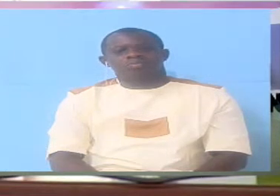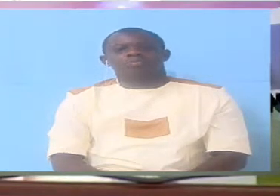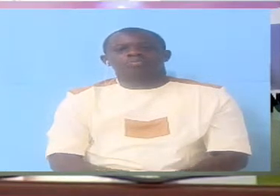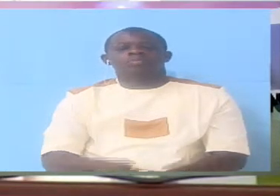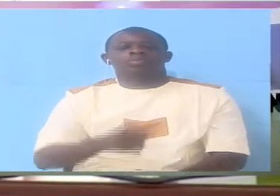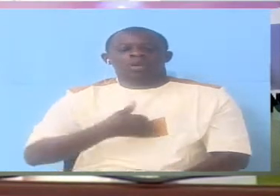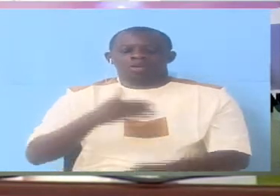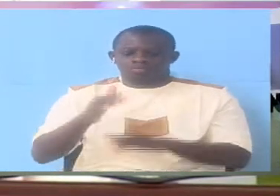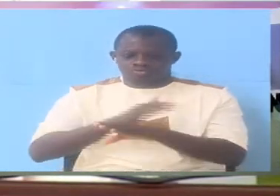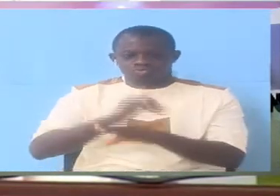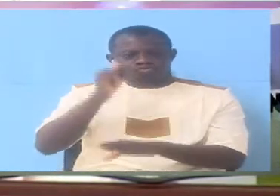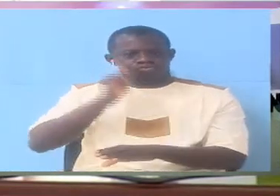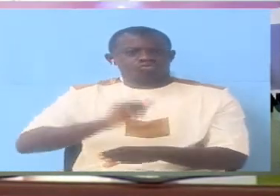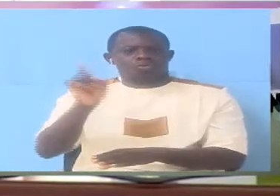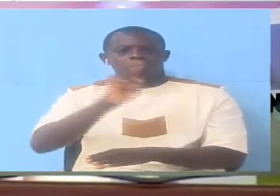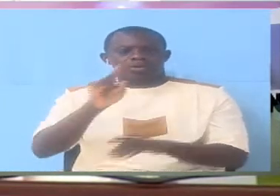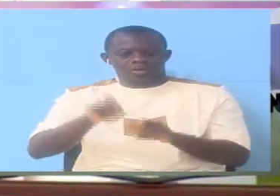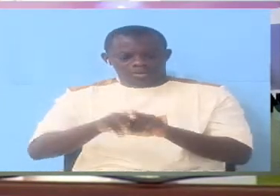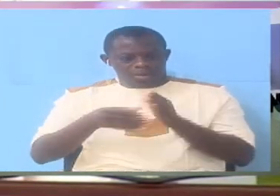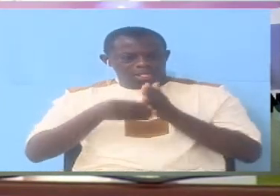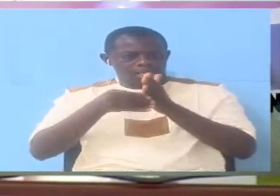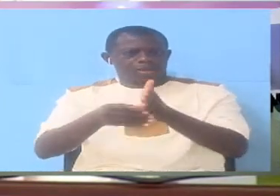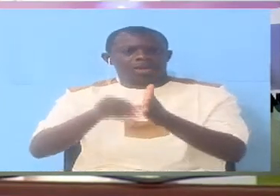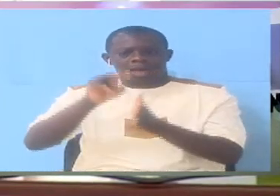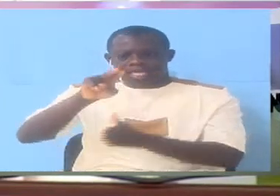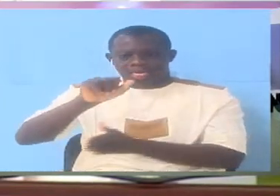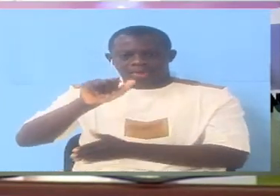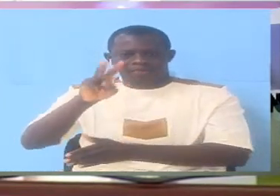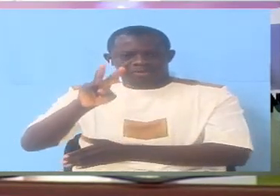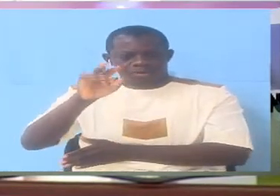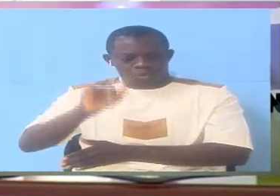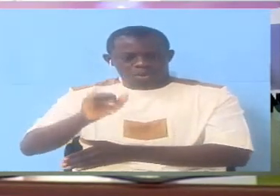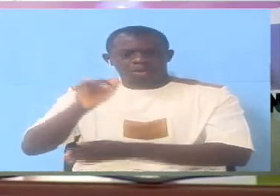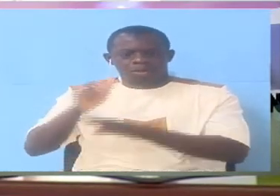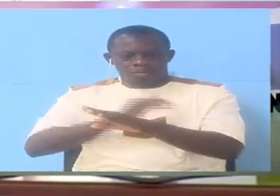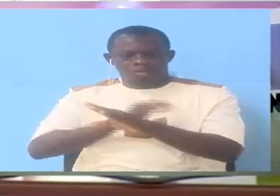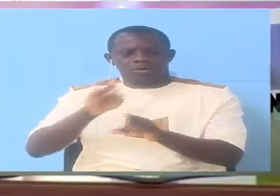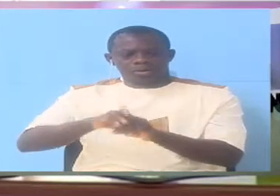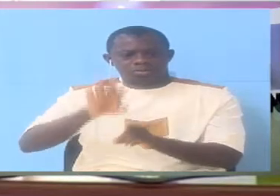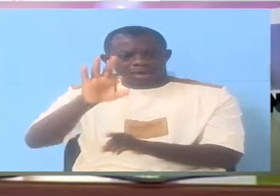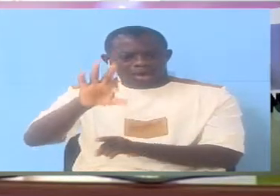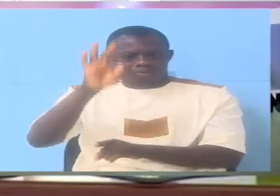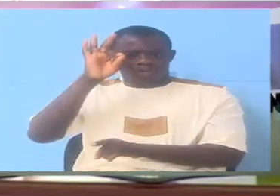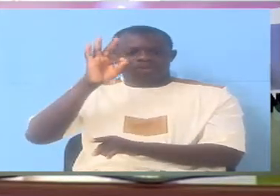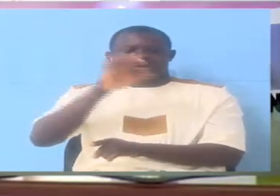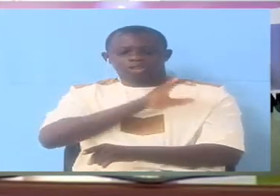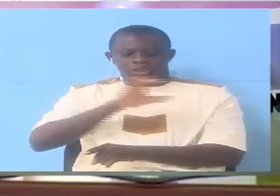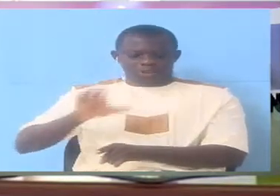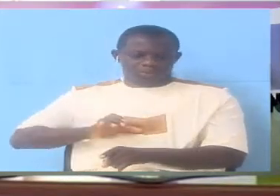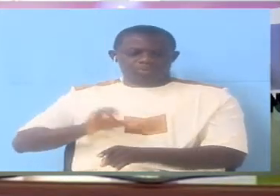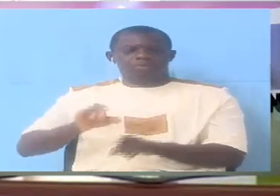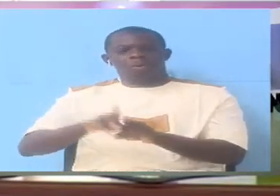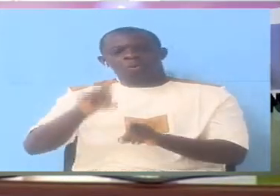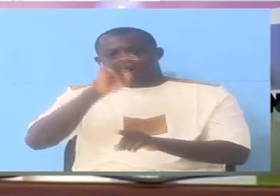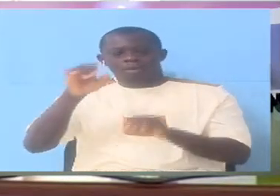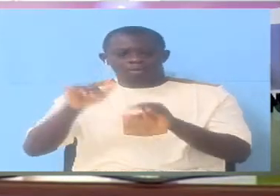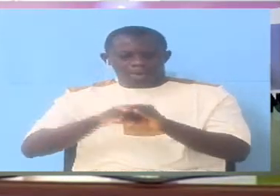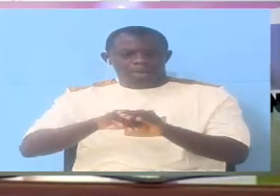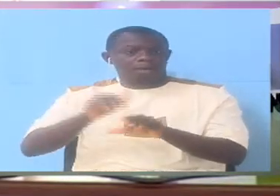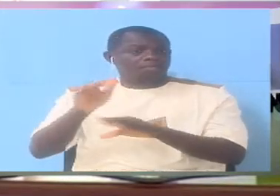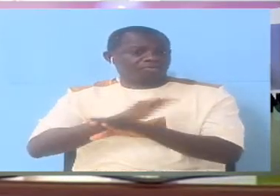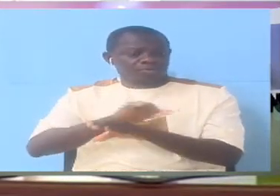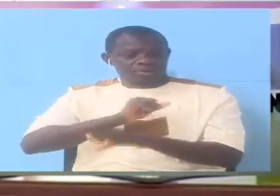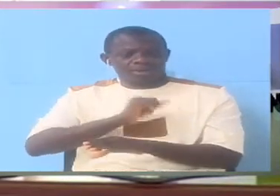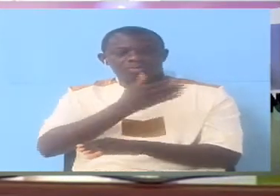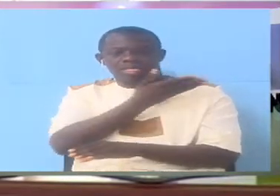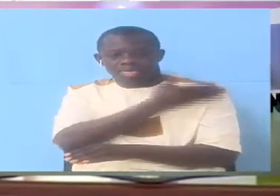with Lieutenant Commander M.B. Sarr prior to being appointed as Chief of Staff. But during this period, he was